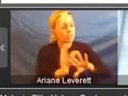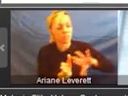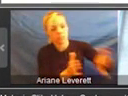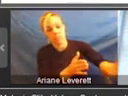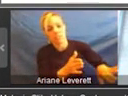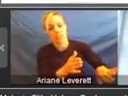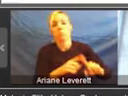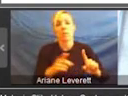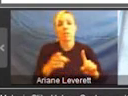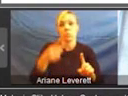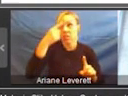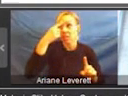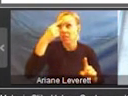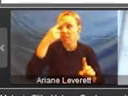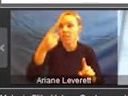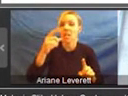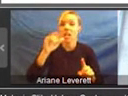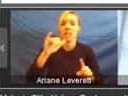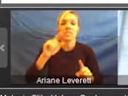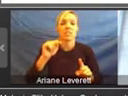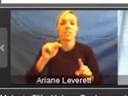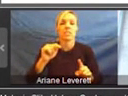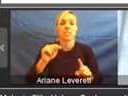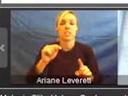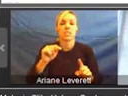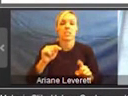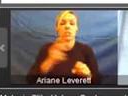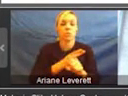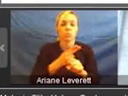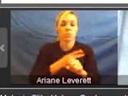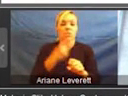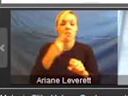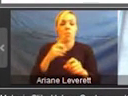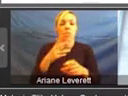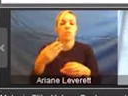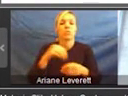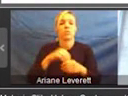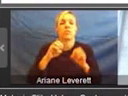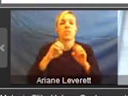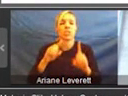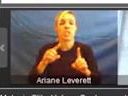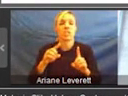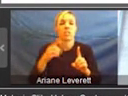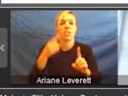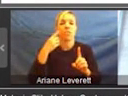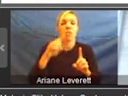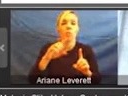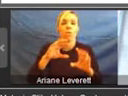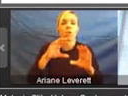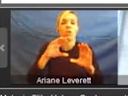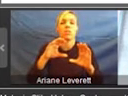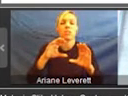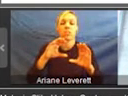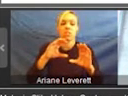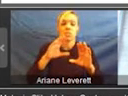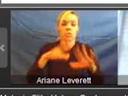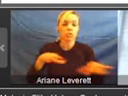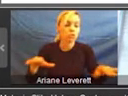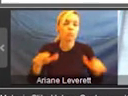inclusive education, especially for marginalized groups like children with disabilities or with different